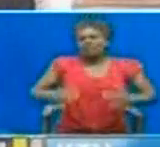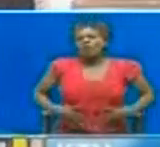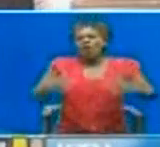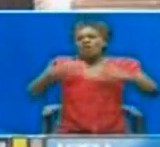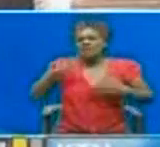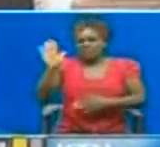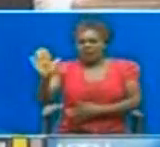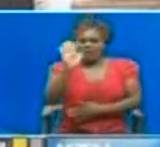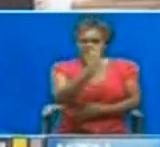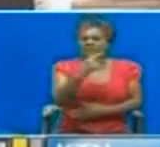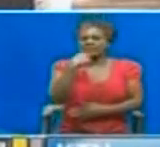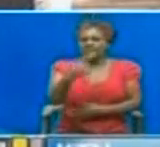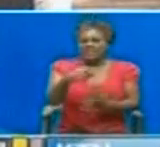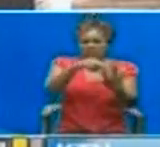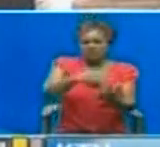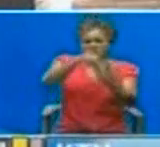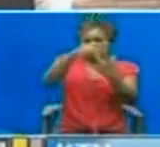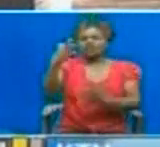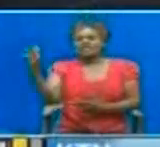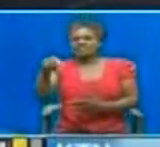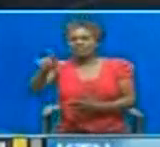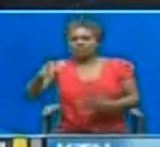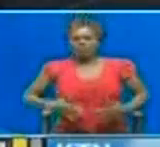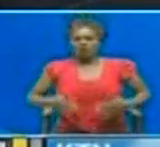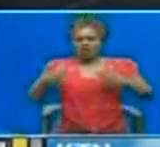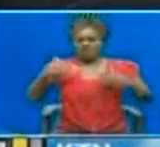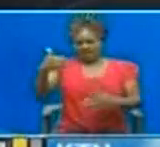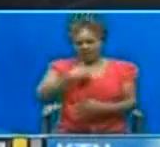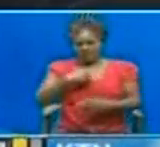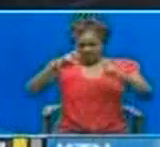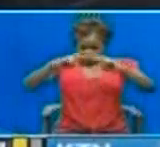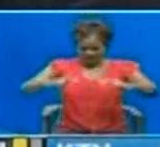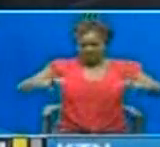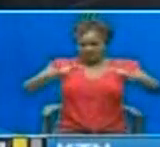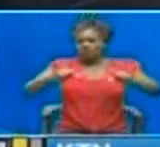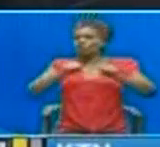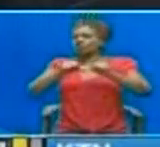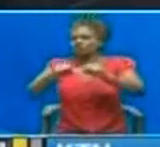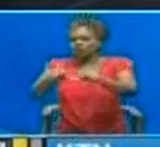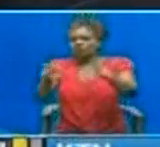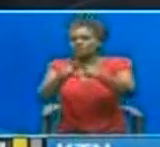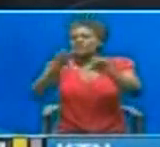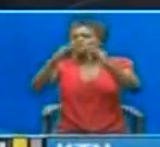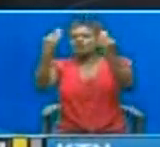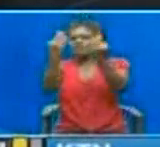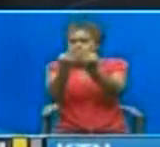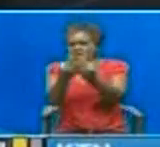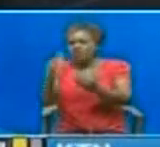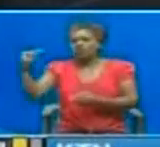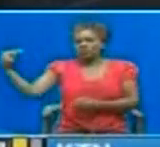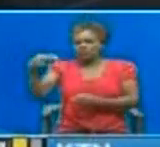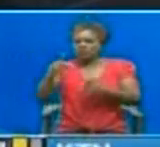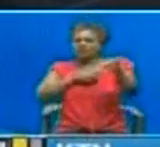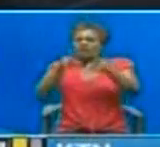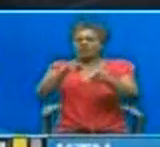their kin, citing unique physical structures. As investigations continue and the family of Hussein Yusuf travel